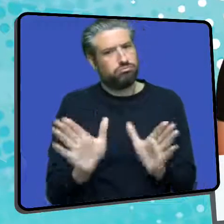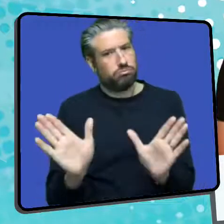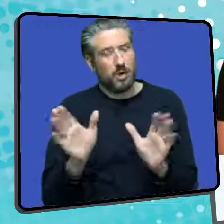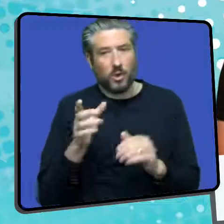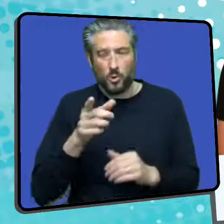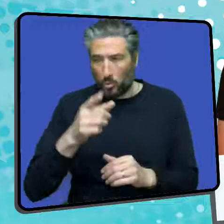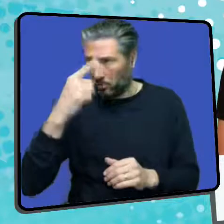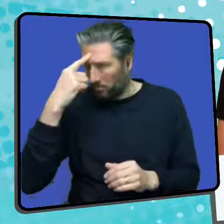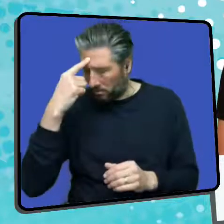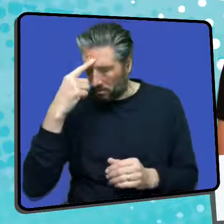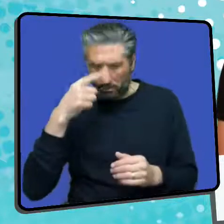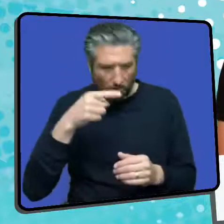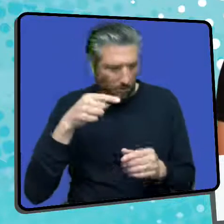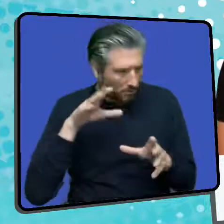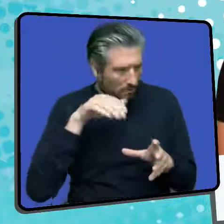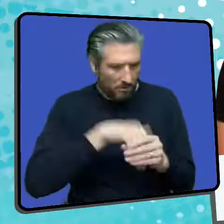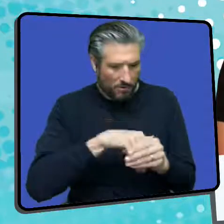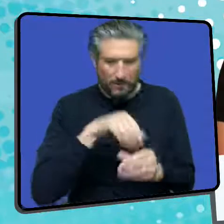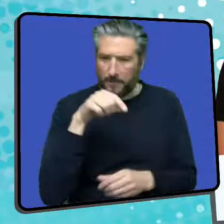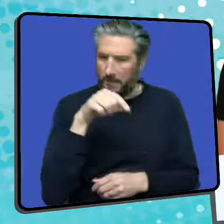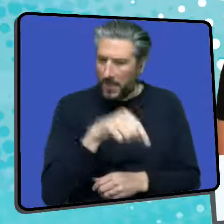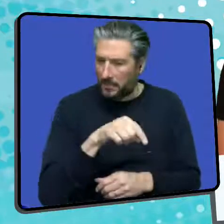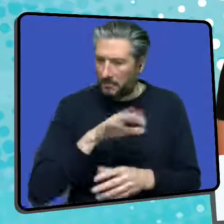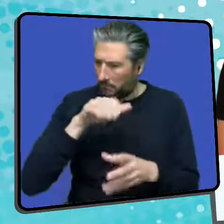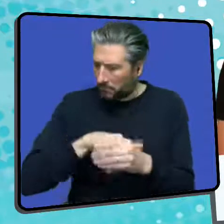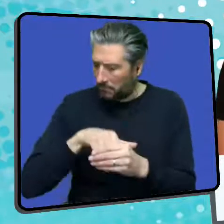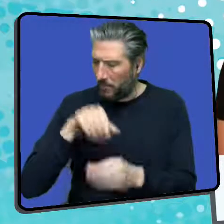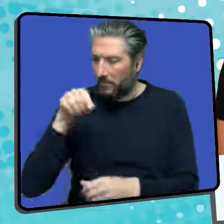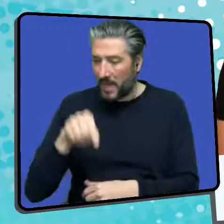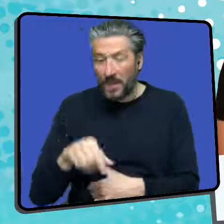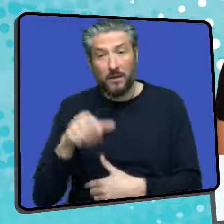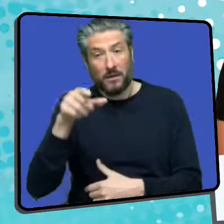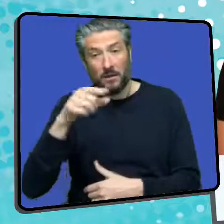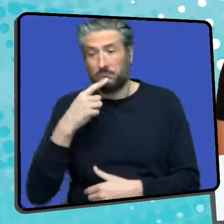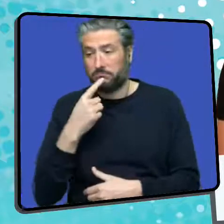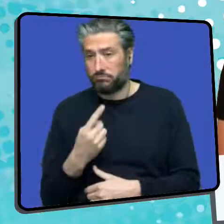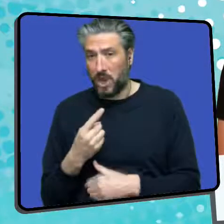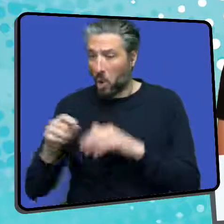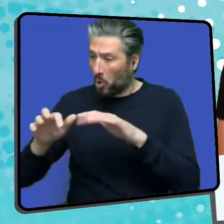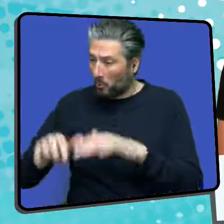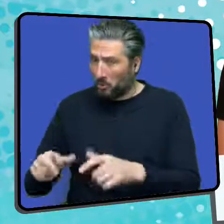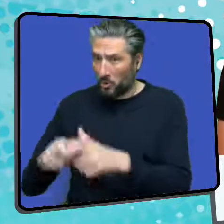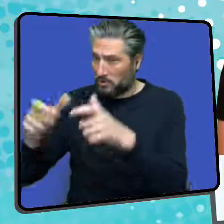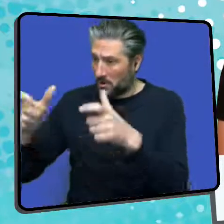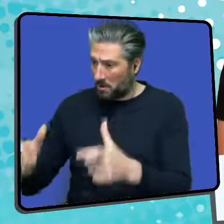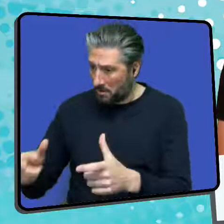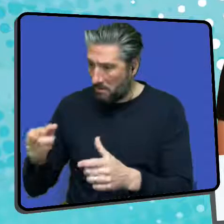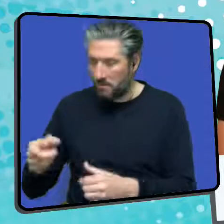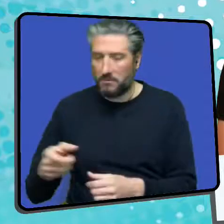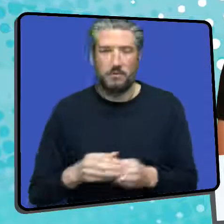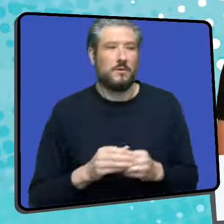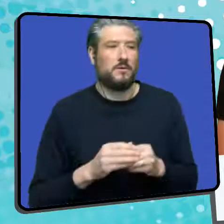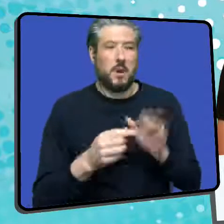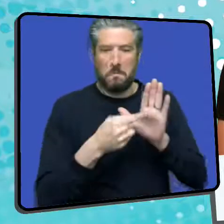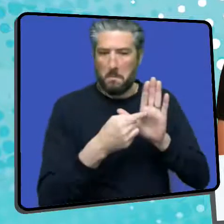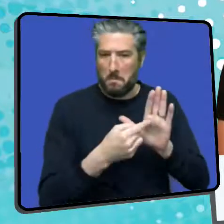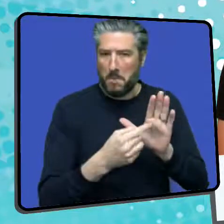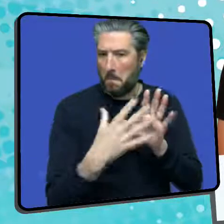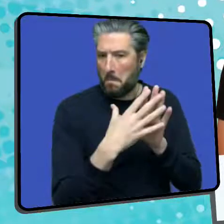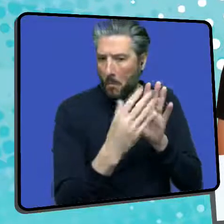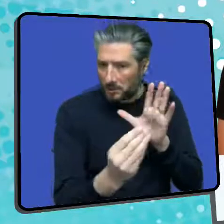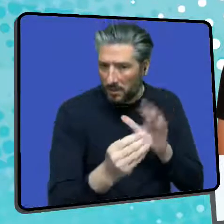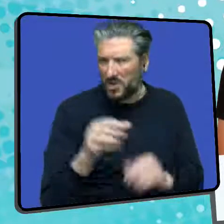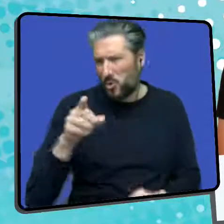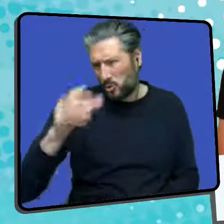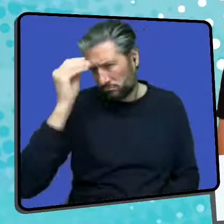were talking a bit about hardware, a bit about responsible AI, a bit about the actual models as well. We know you're an expert in that